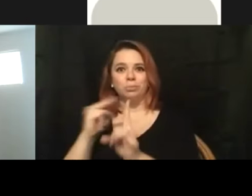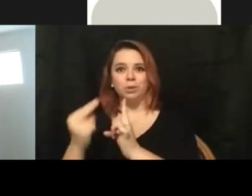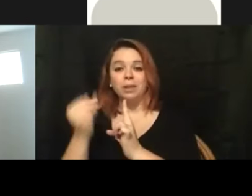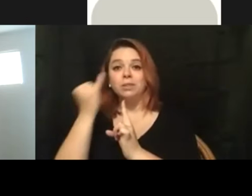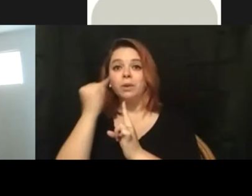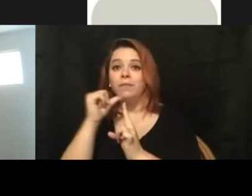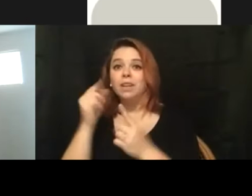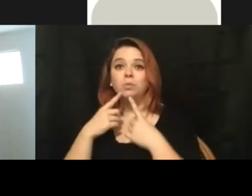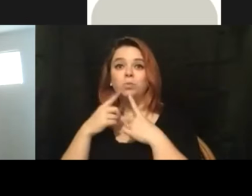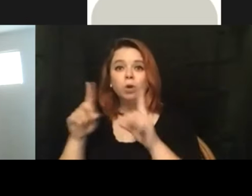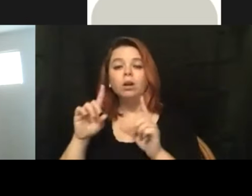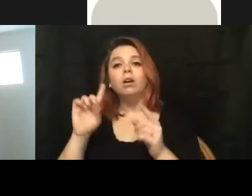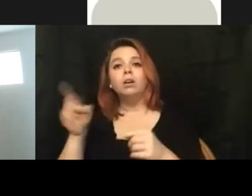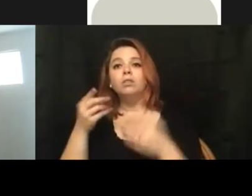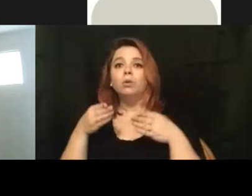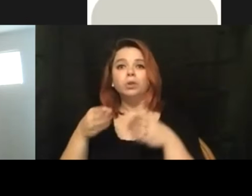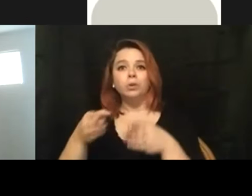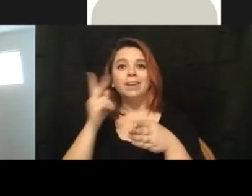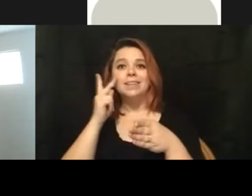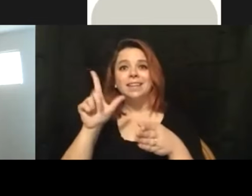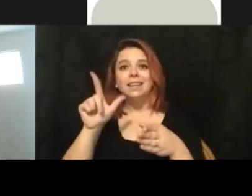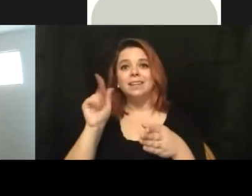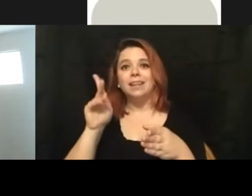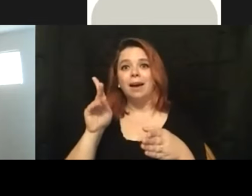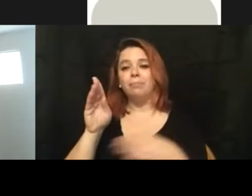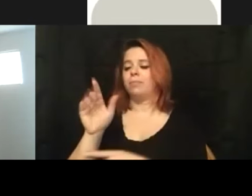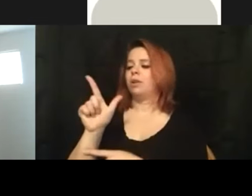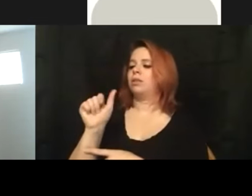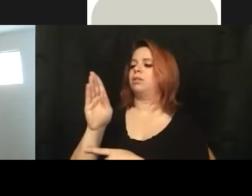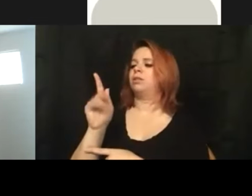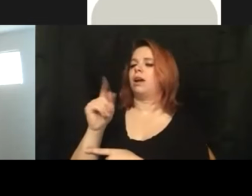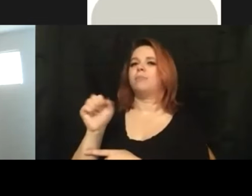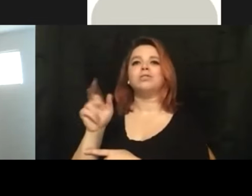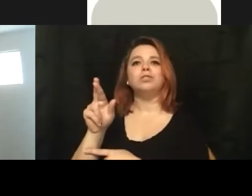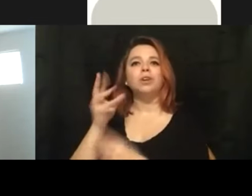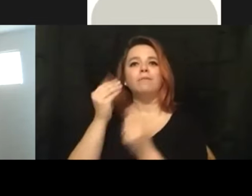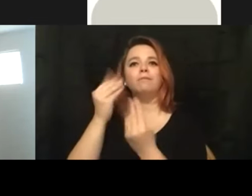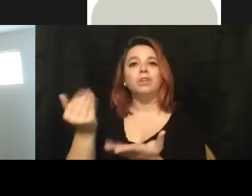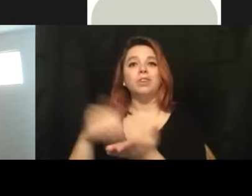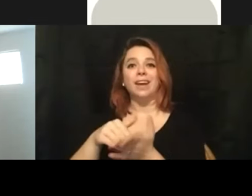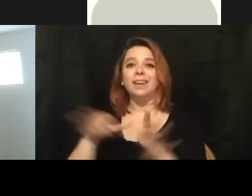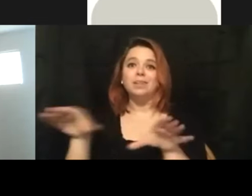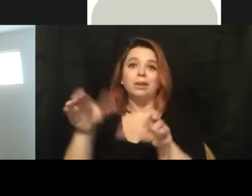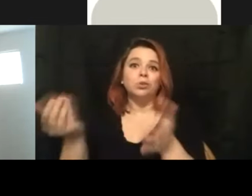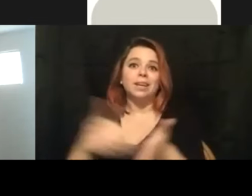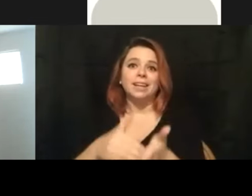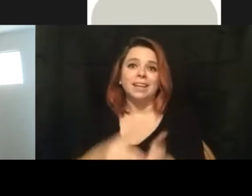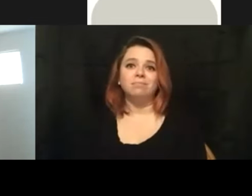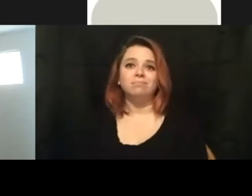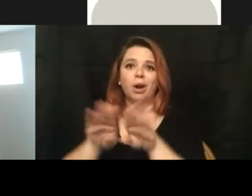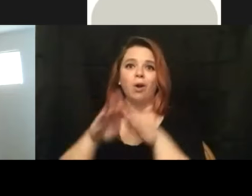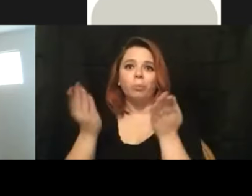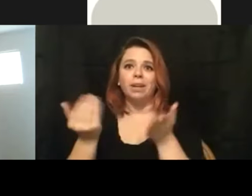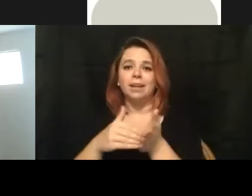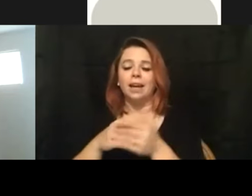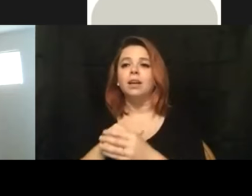way you would be able to get that Labster information again is by going through it a second time. But again, like the Physio X's, you can go through these things